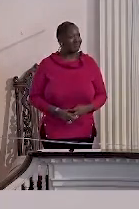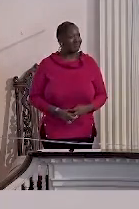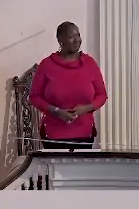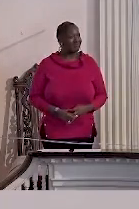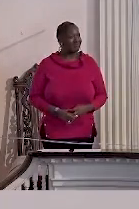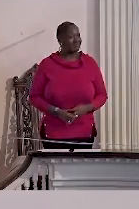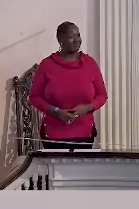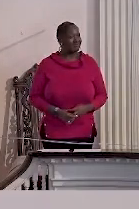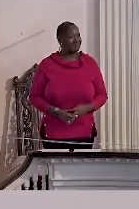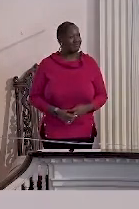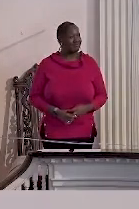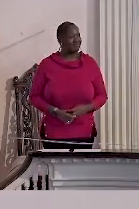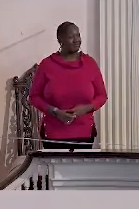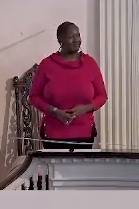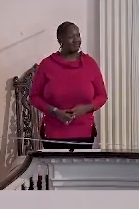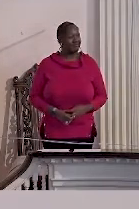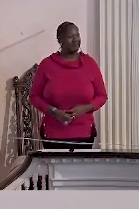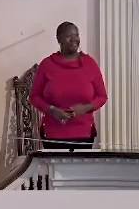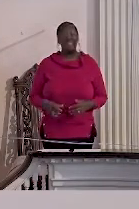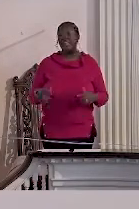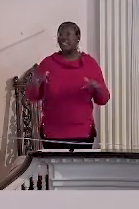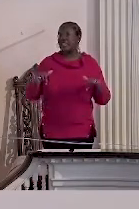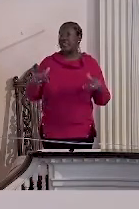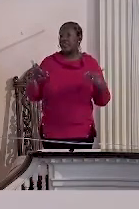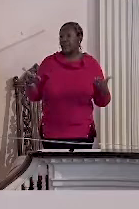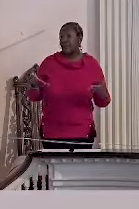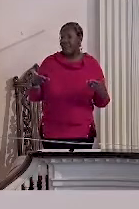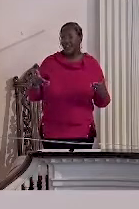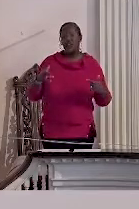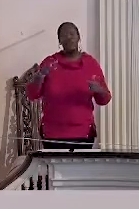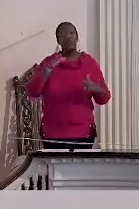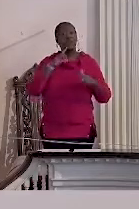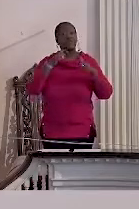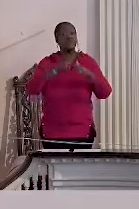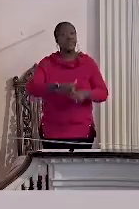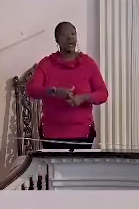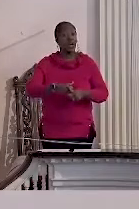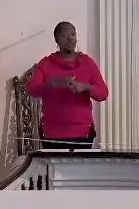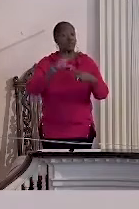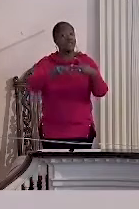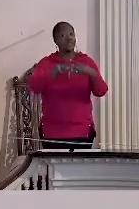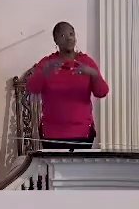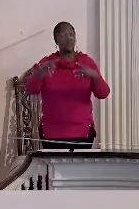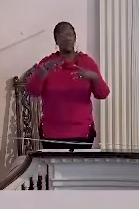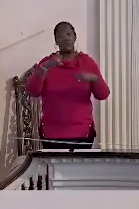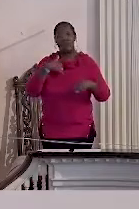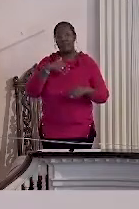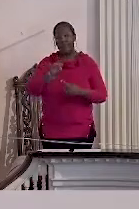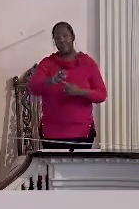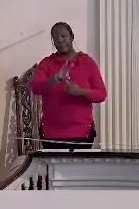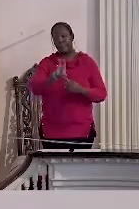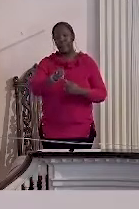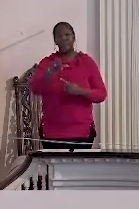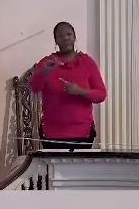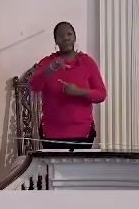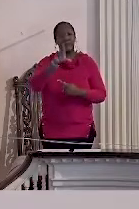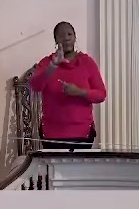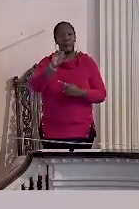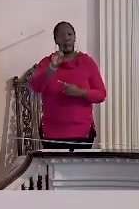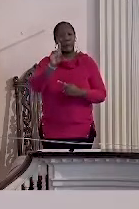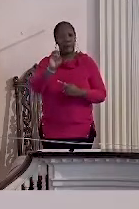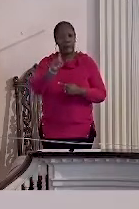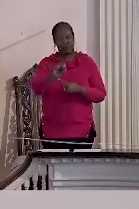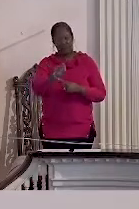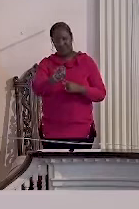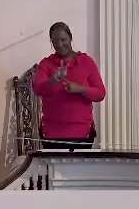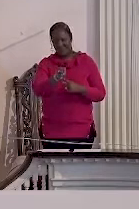If you're here this morning in the sanctuary, you can access the order of service by the QR code in front of you in the pew,